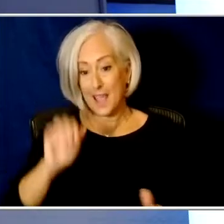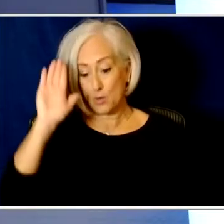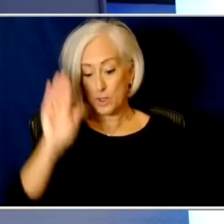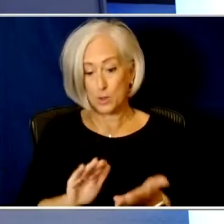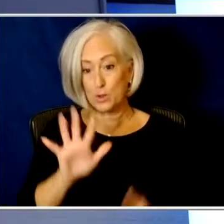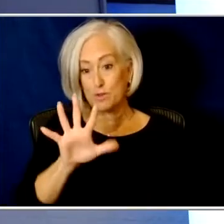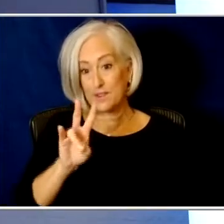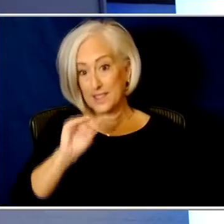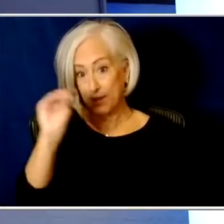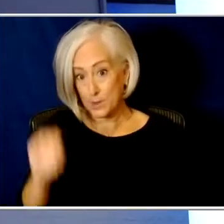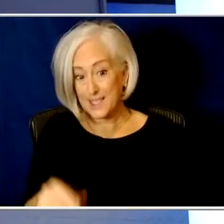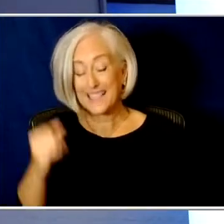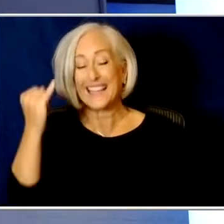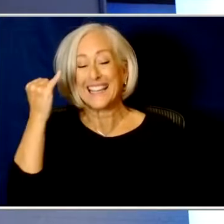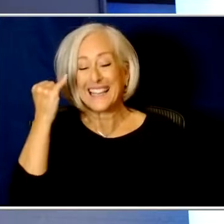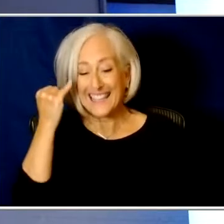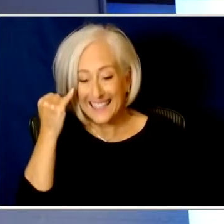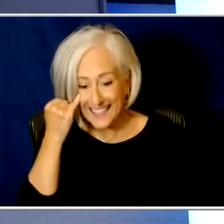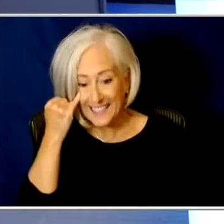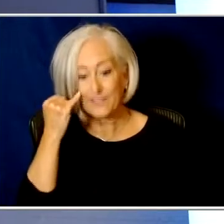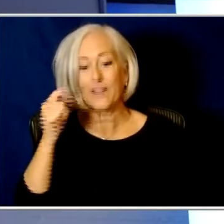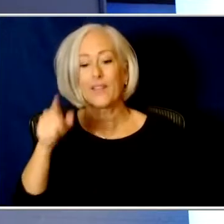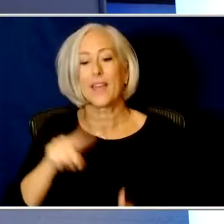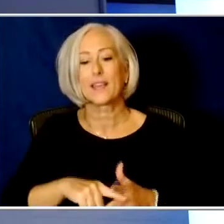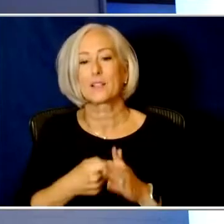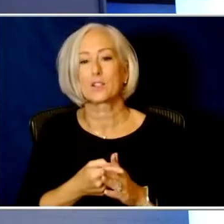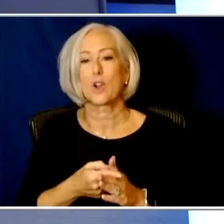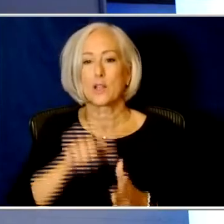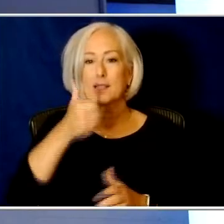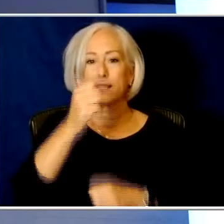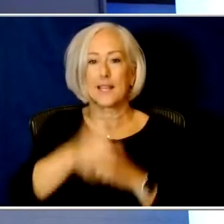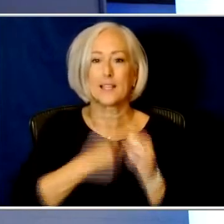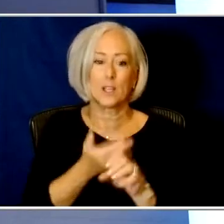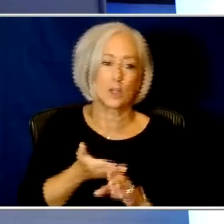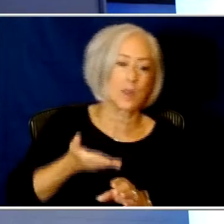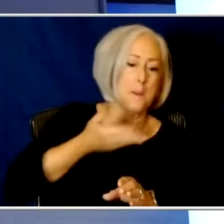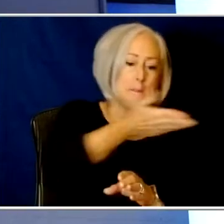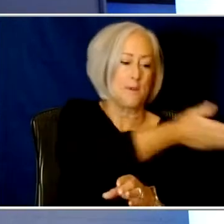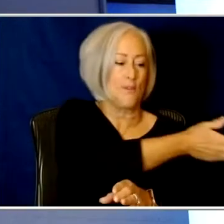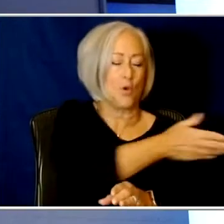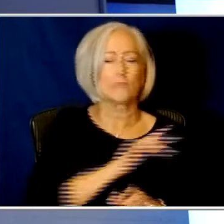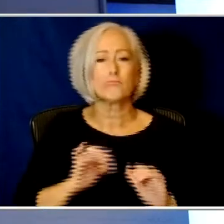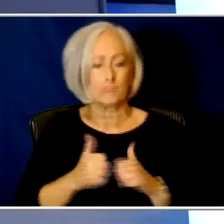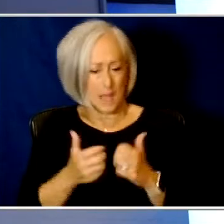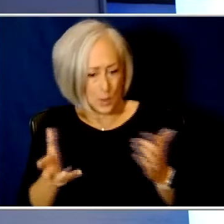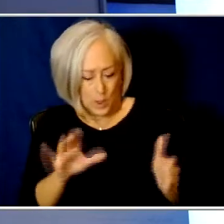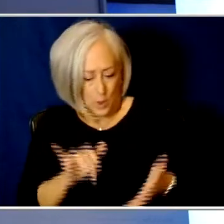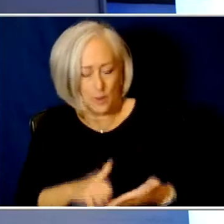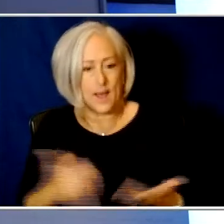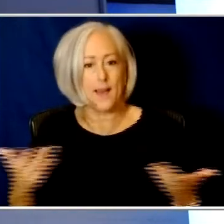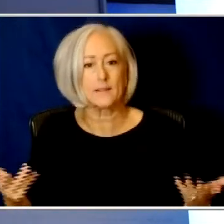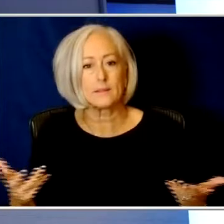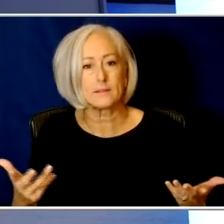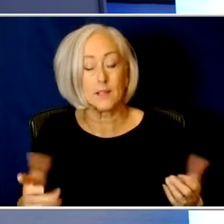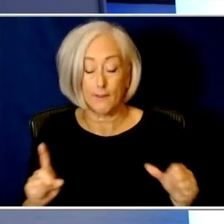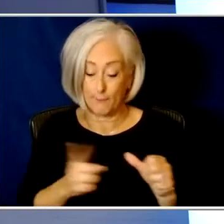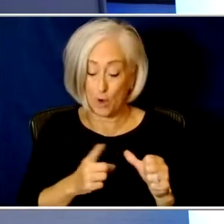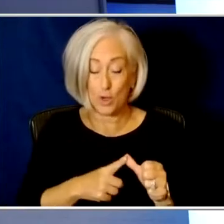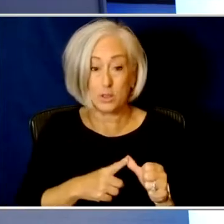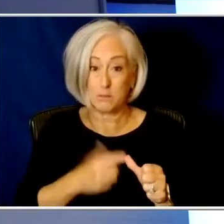to if folks started 10 years later. How are we going to accomplish that? Well, clearly we need better access, right? We need to have